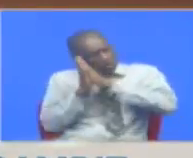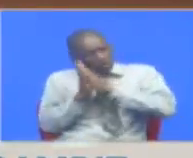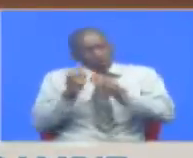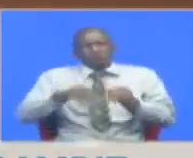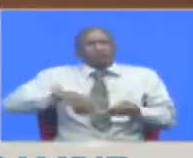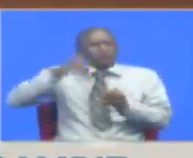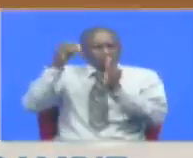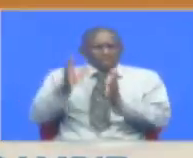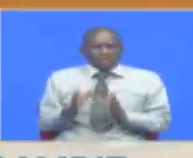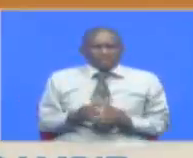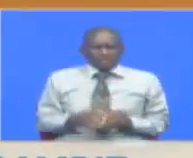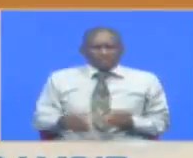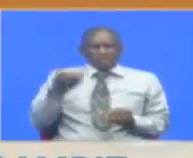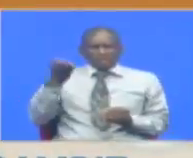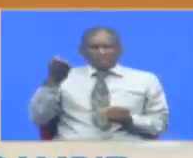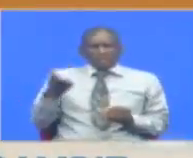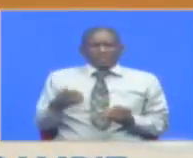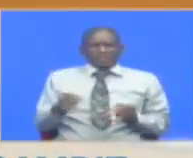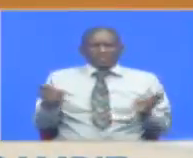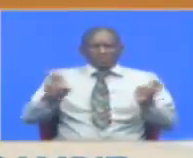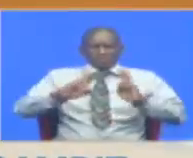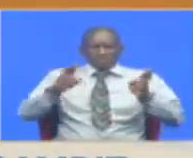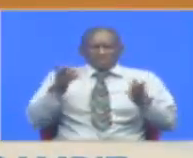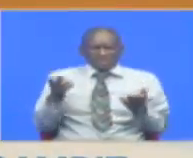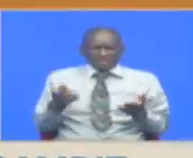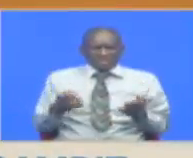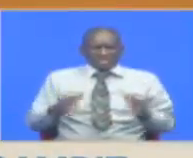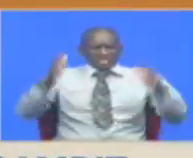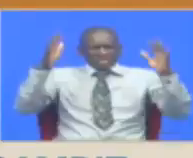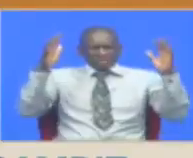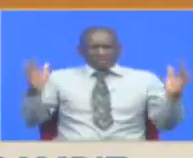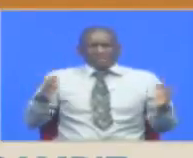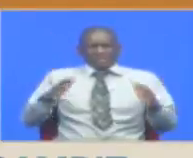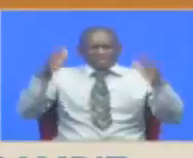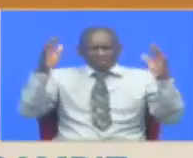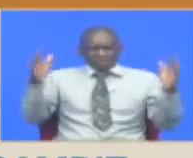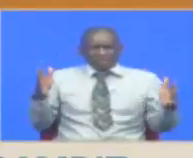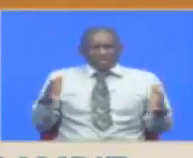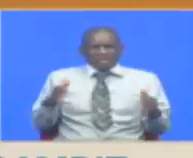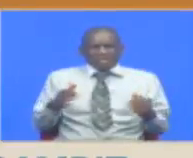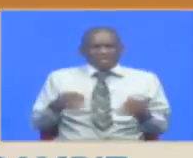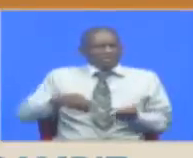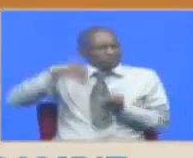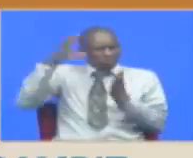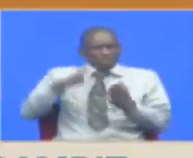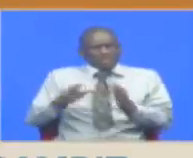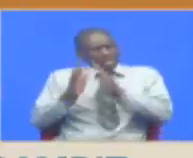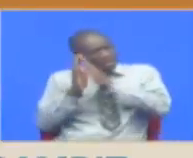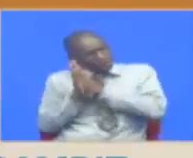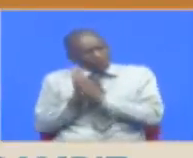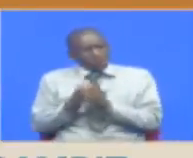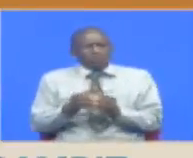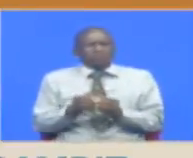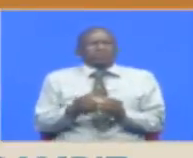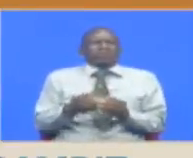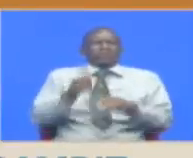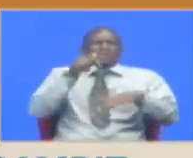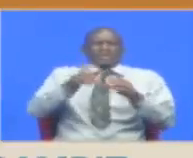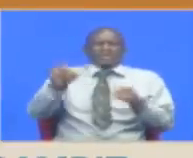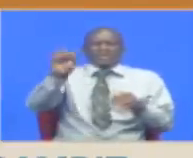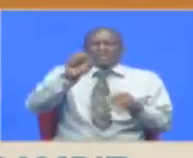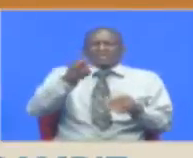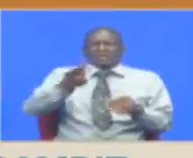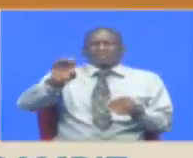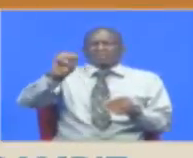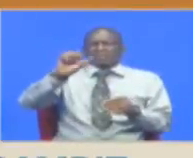students. This is already the largest purpose-built student accommodation portfolio in sub-Saharan